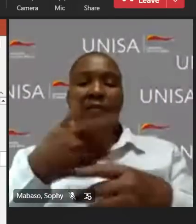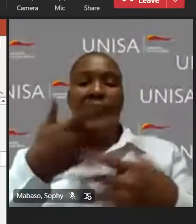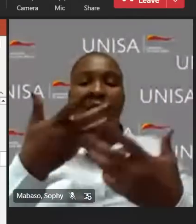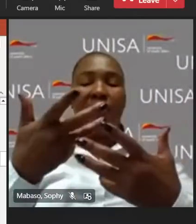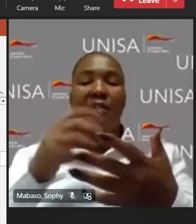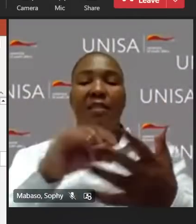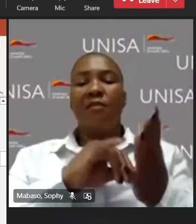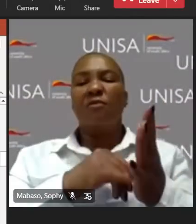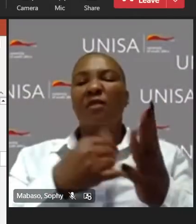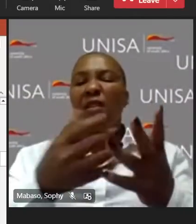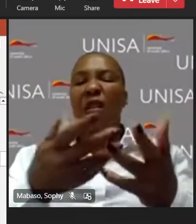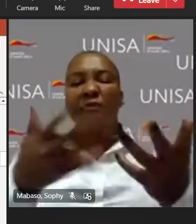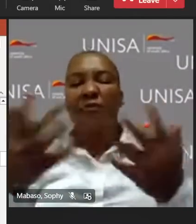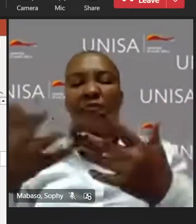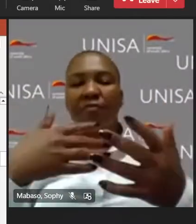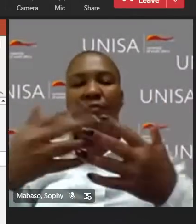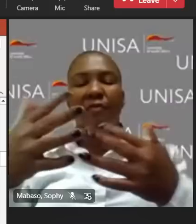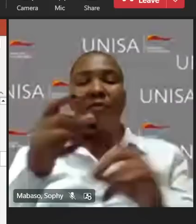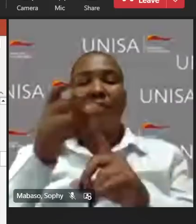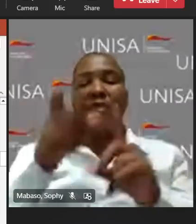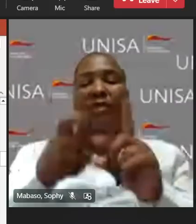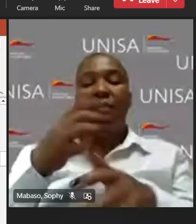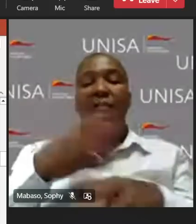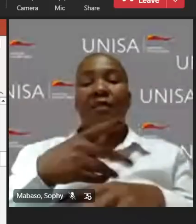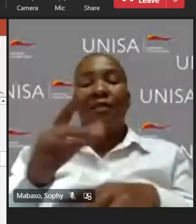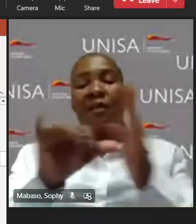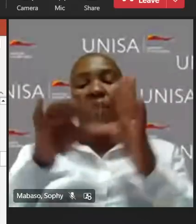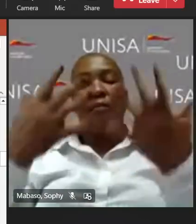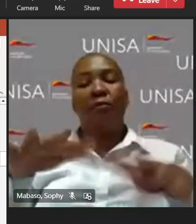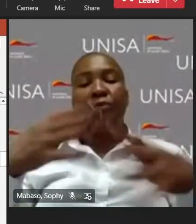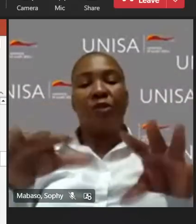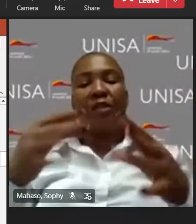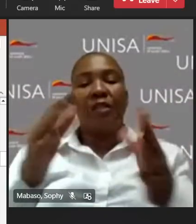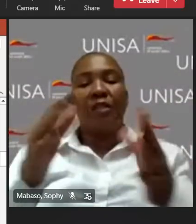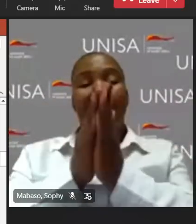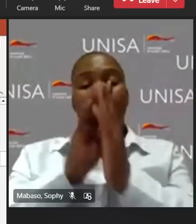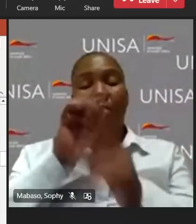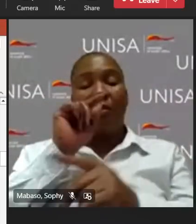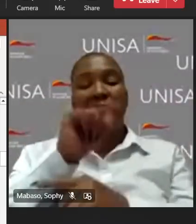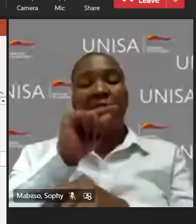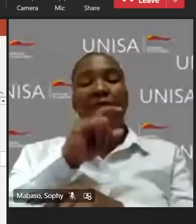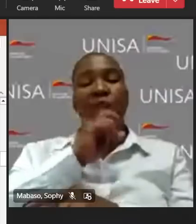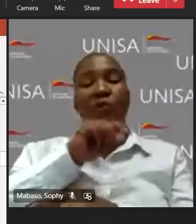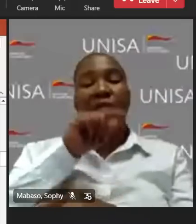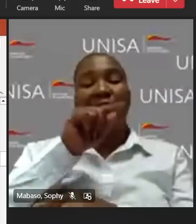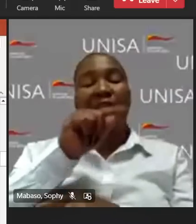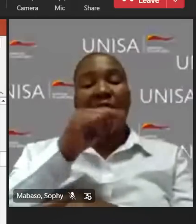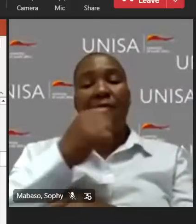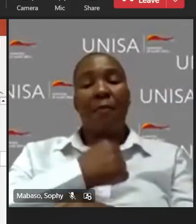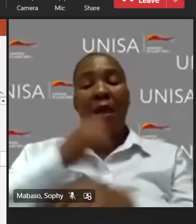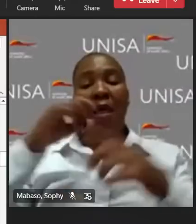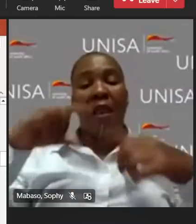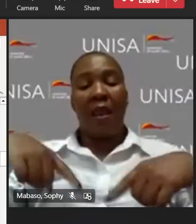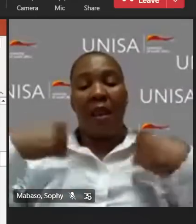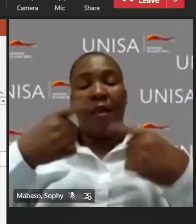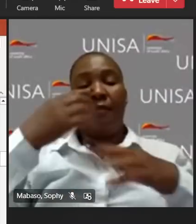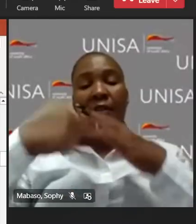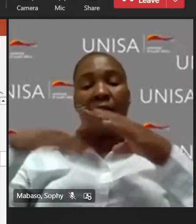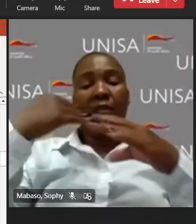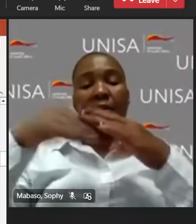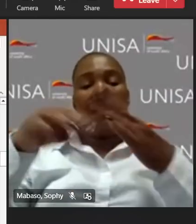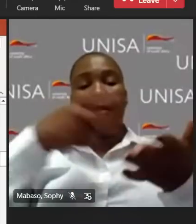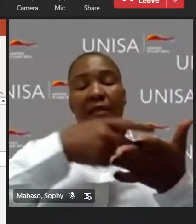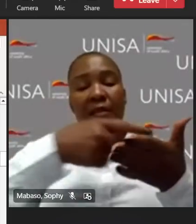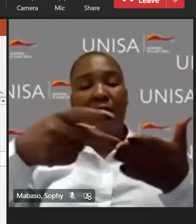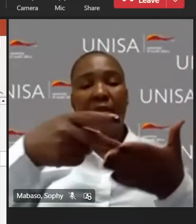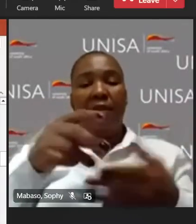any other person. And very importantly, you must request that using your MyLife email address. It's very important, because